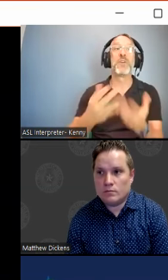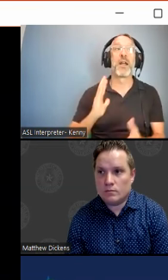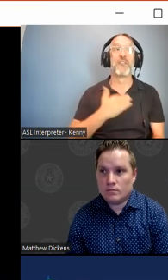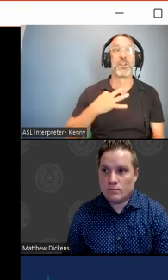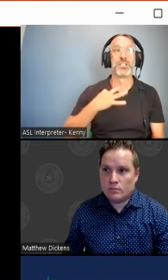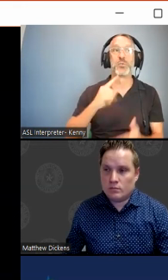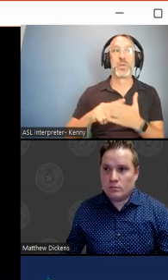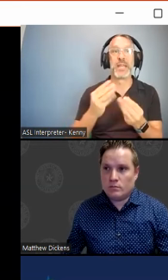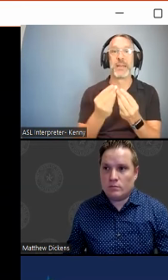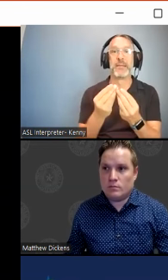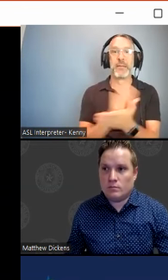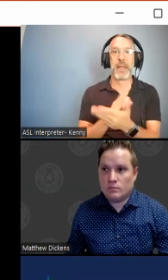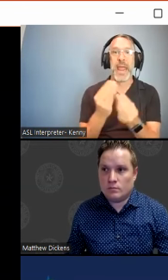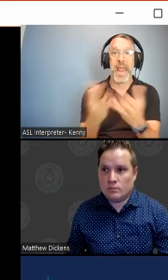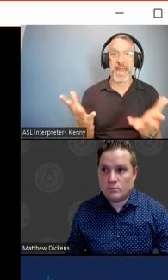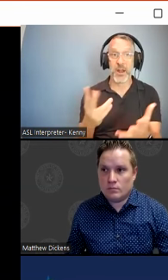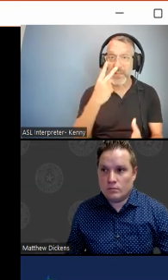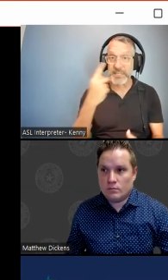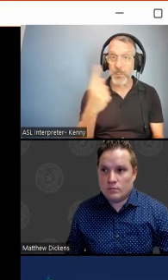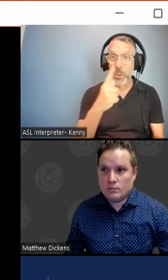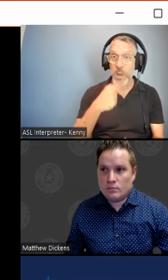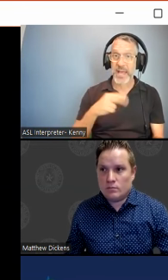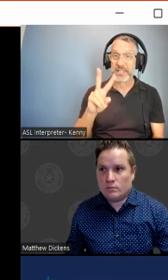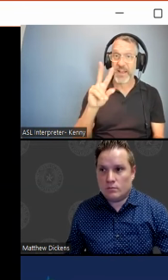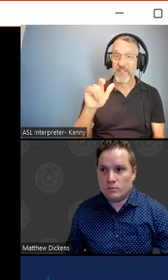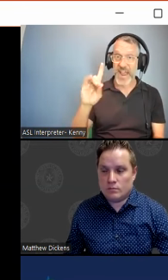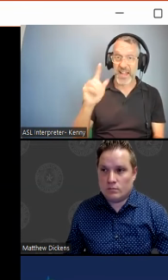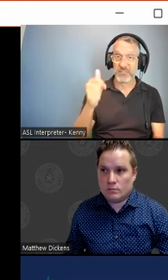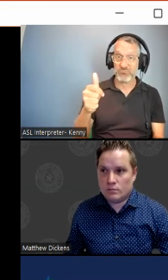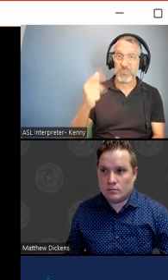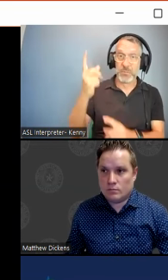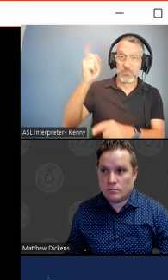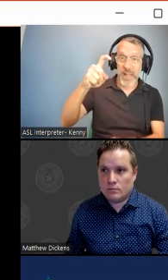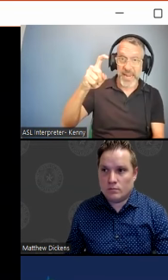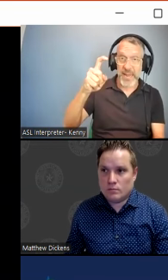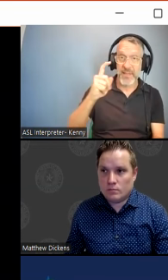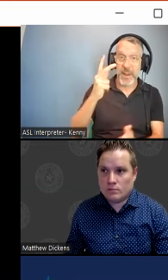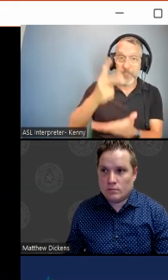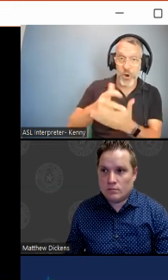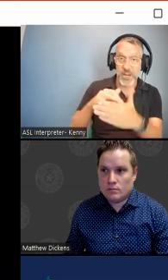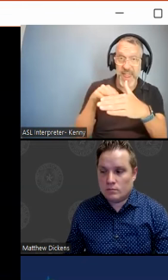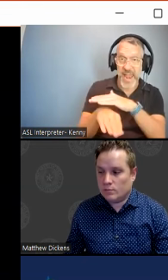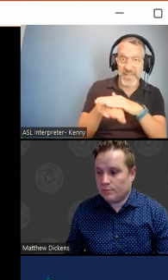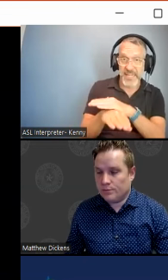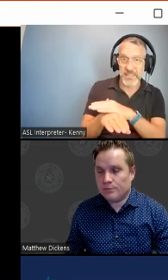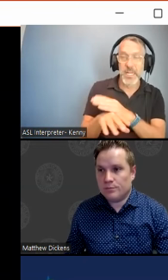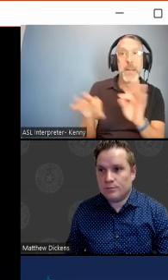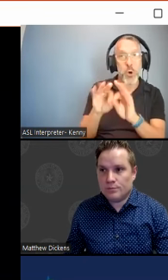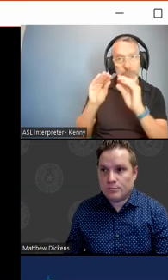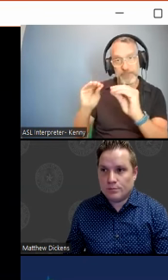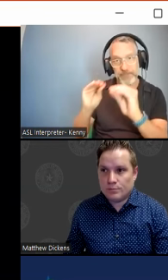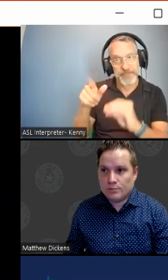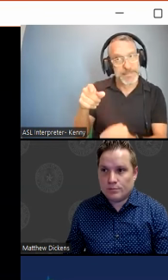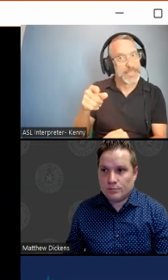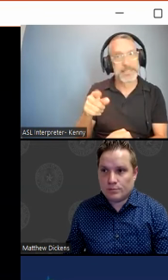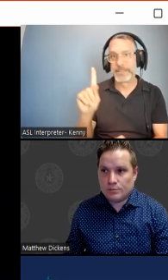this handout. So if they see someone who has a valid placard and they've parked in the access aisle, we want to educate them, let them know that this is